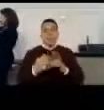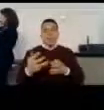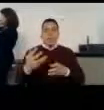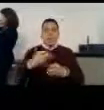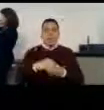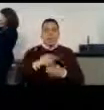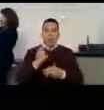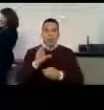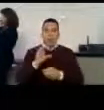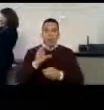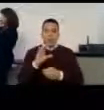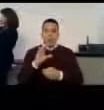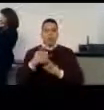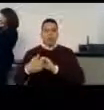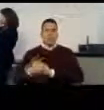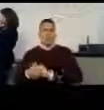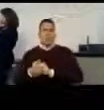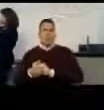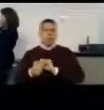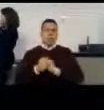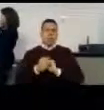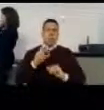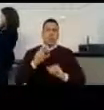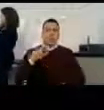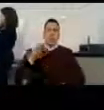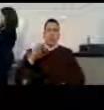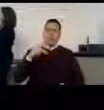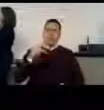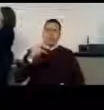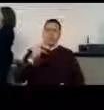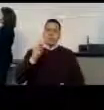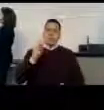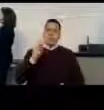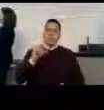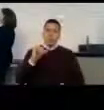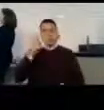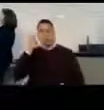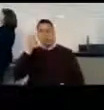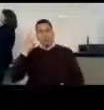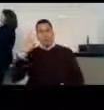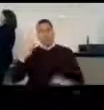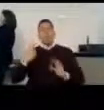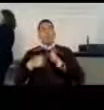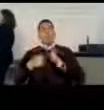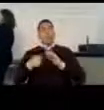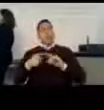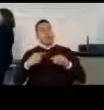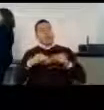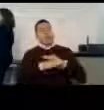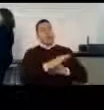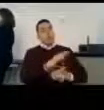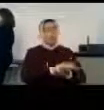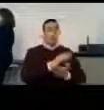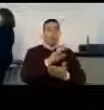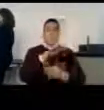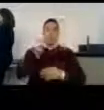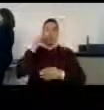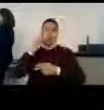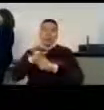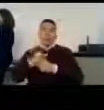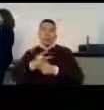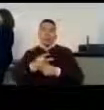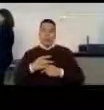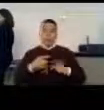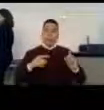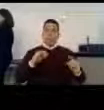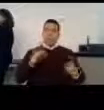here. I know that they are a partner with Respectability. For me, as a social worker coming into the school, as well as when I was working in foster care, they were